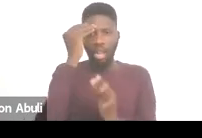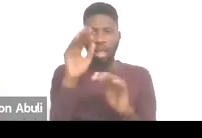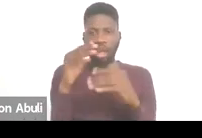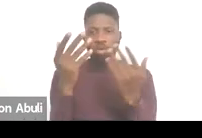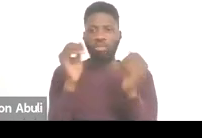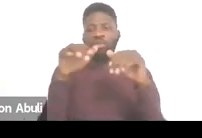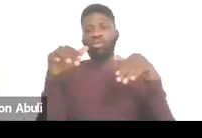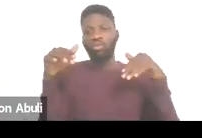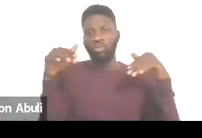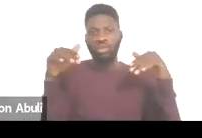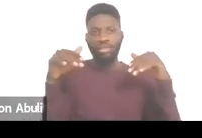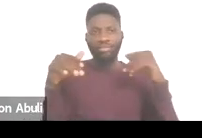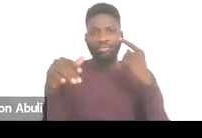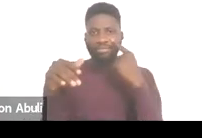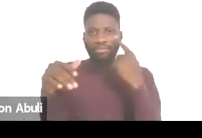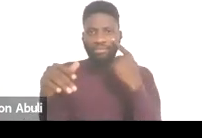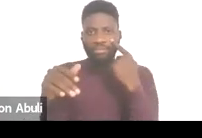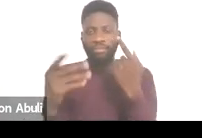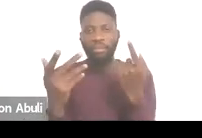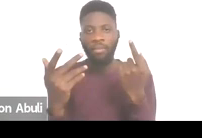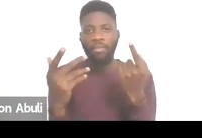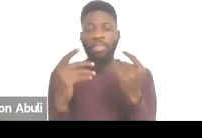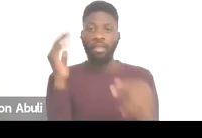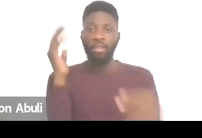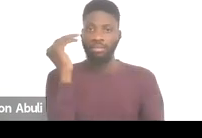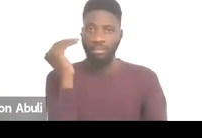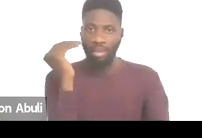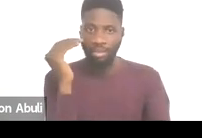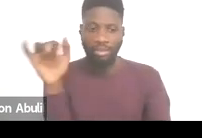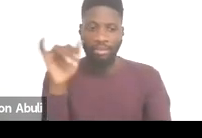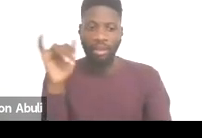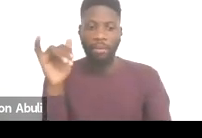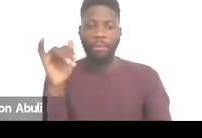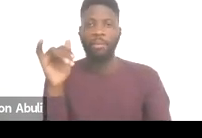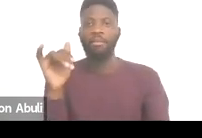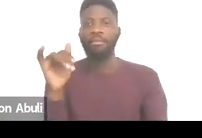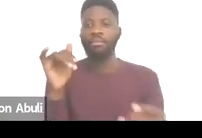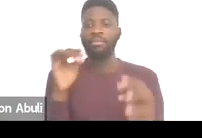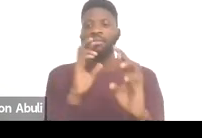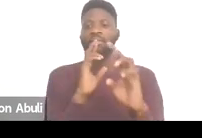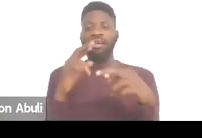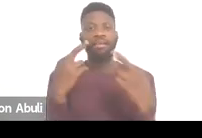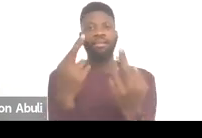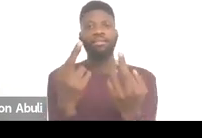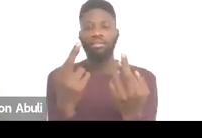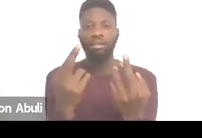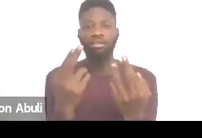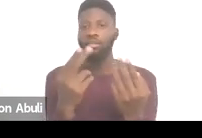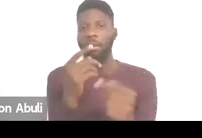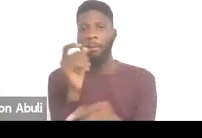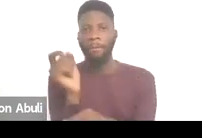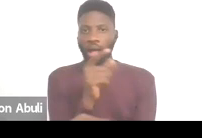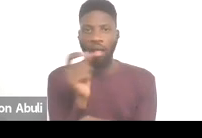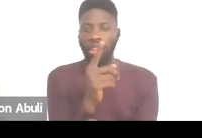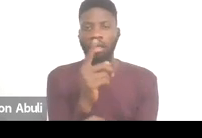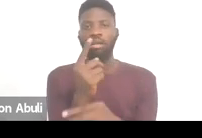see and expect results, maybe in months, weeks. But patience